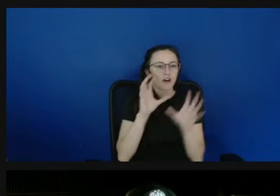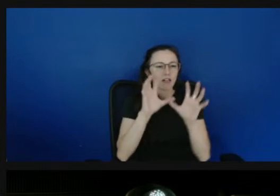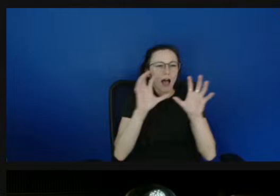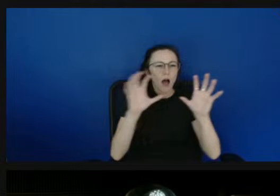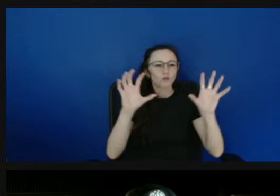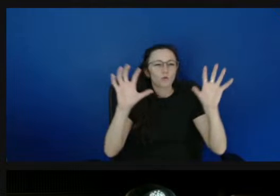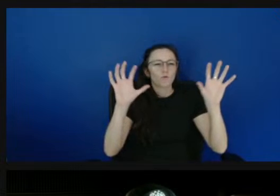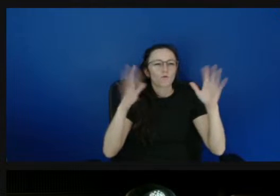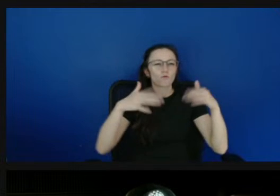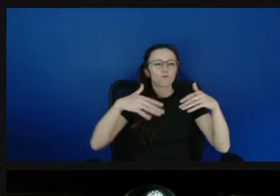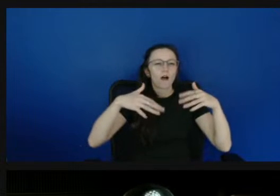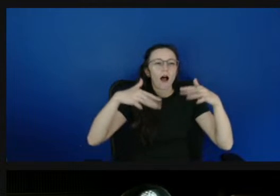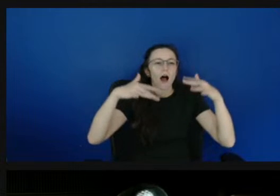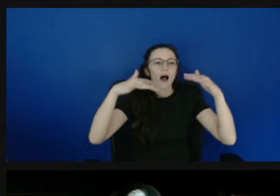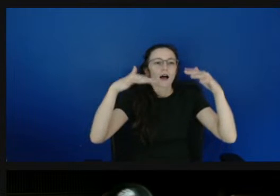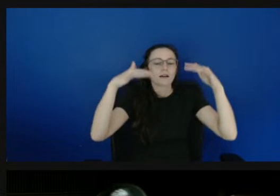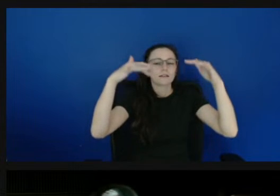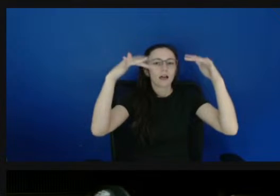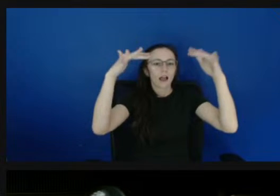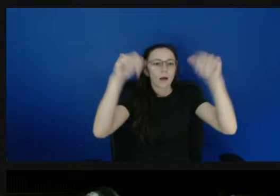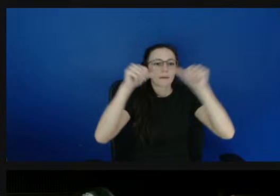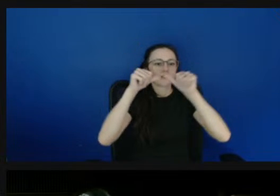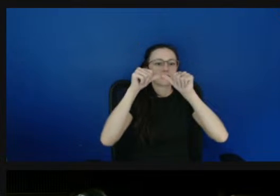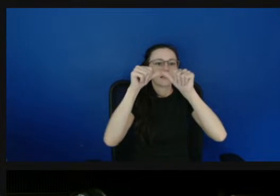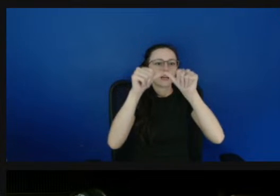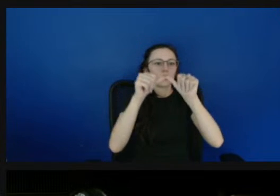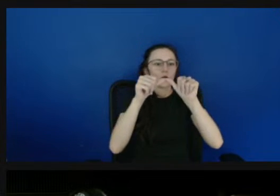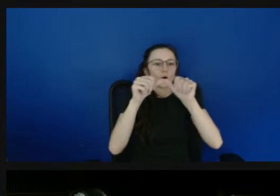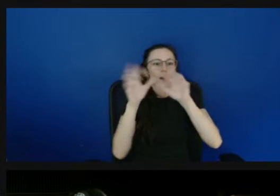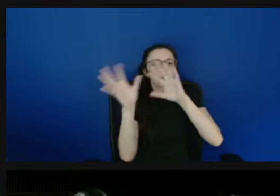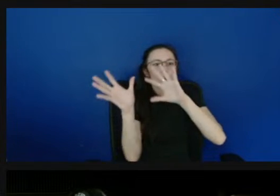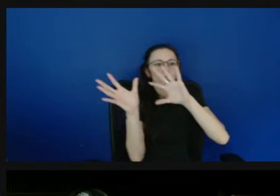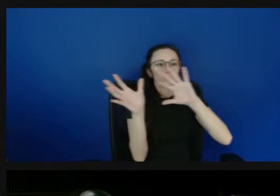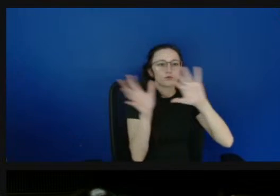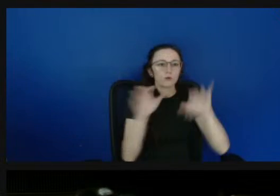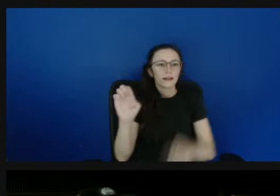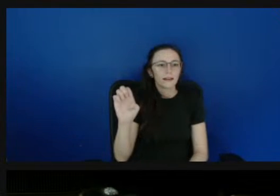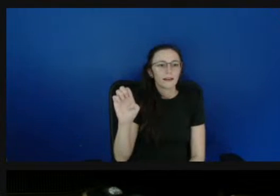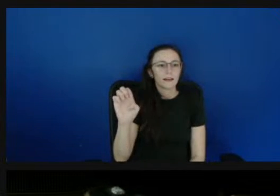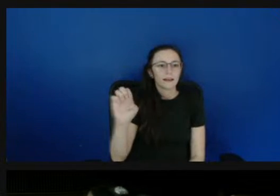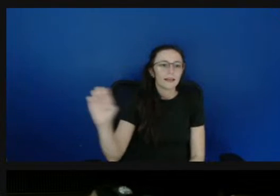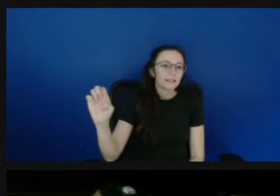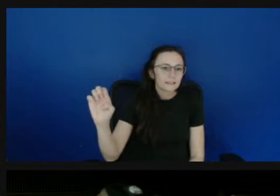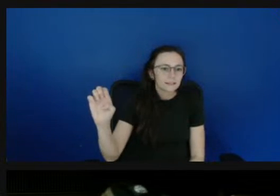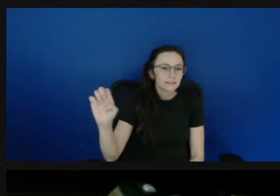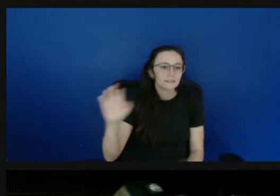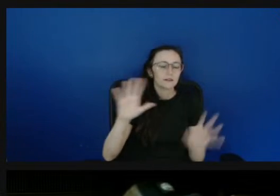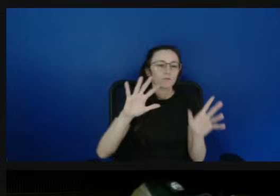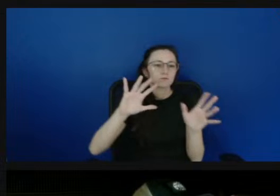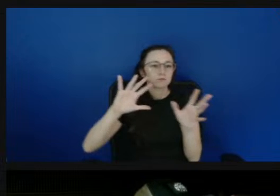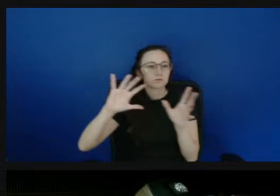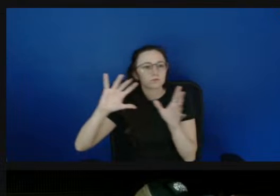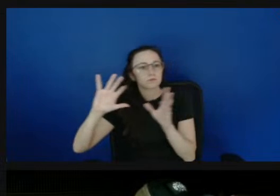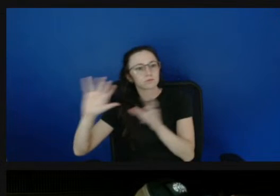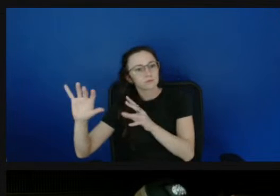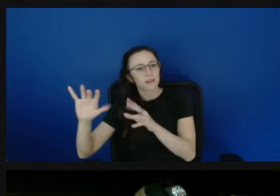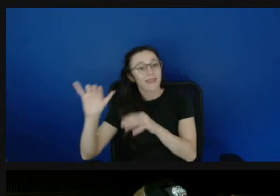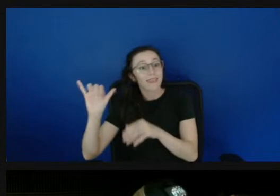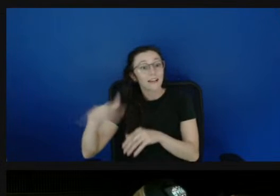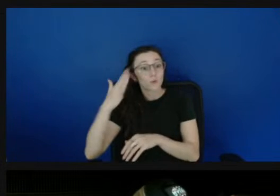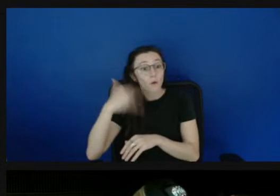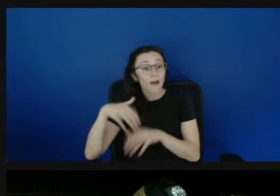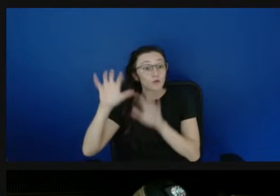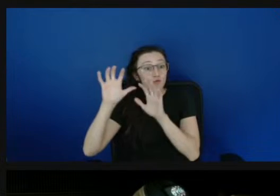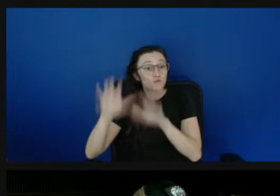southwest, continuing to rise into the jet stream and flowing back east across the island. That's why it rained mud as far